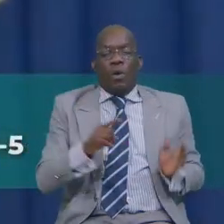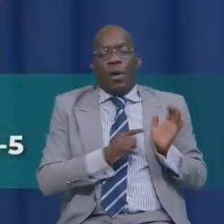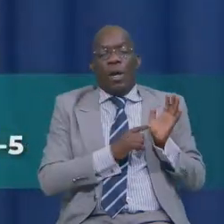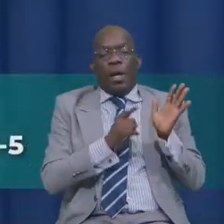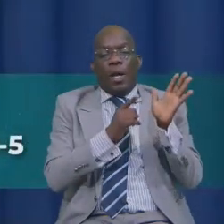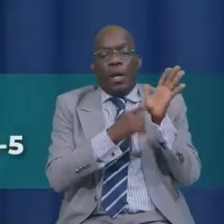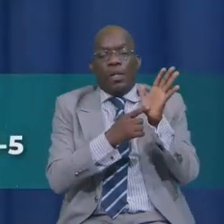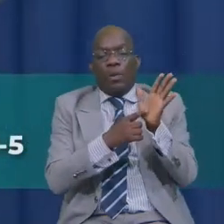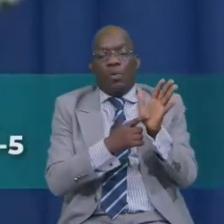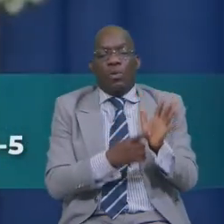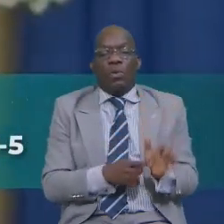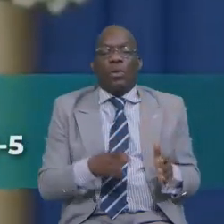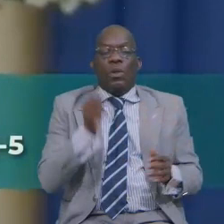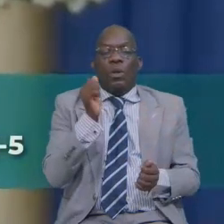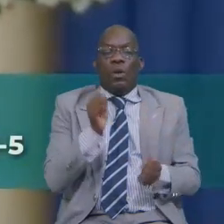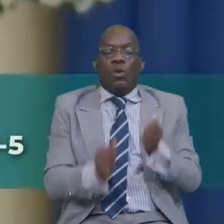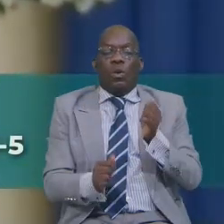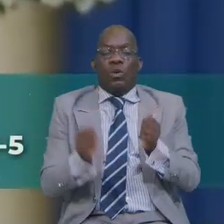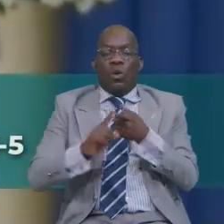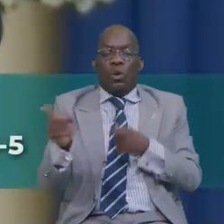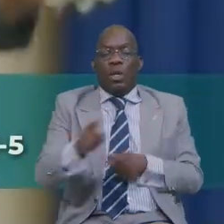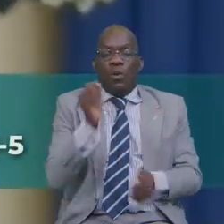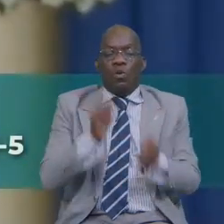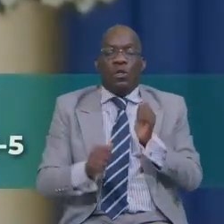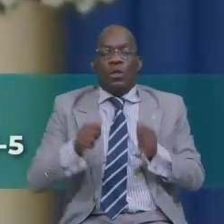which should hereafter believe.